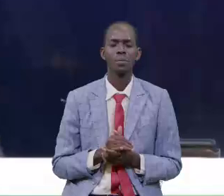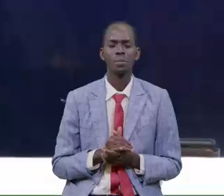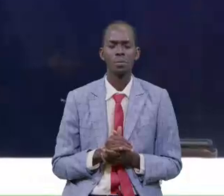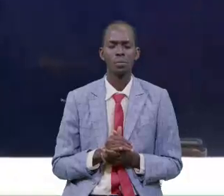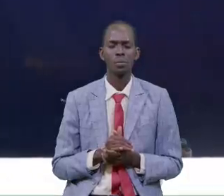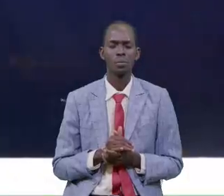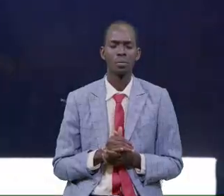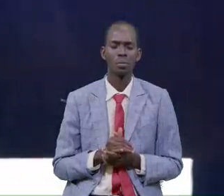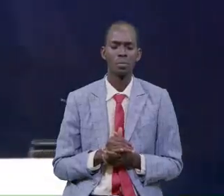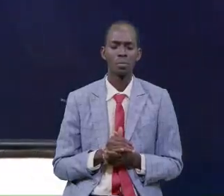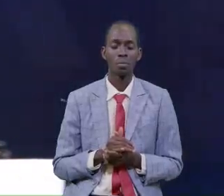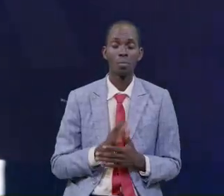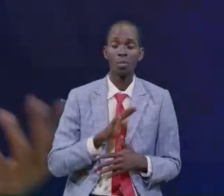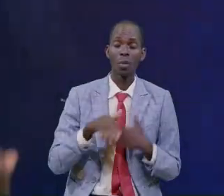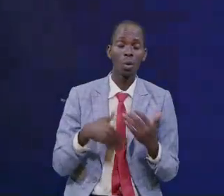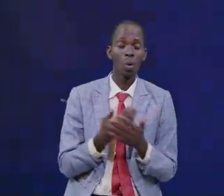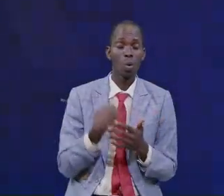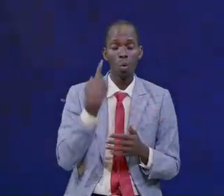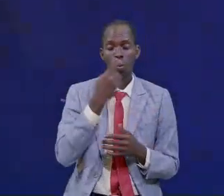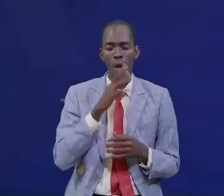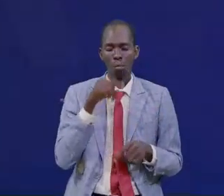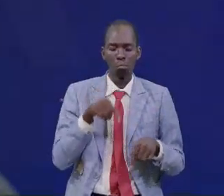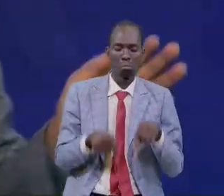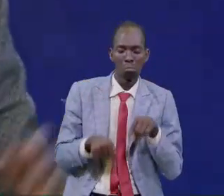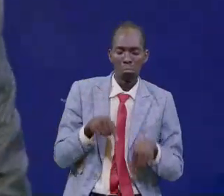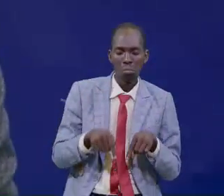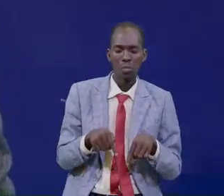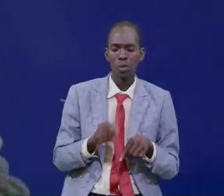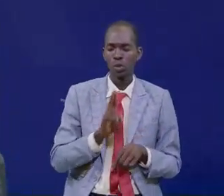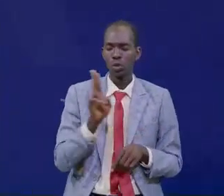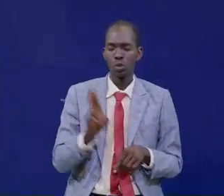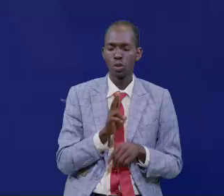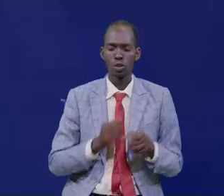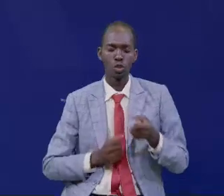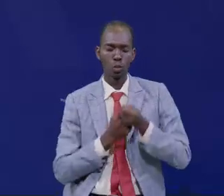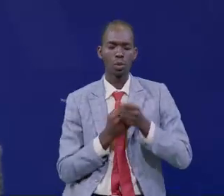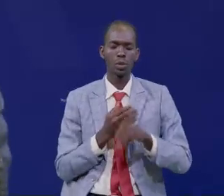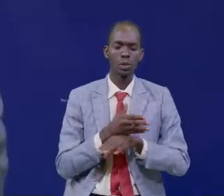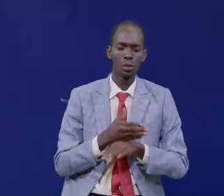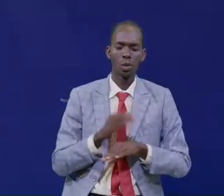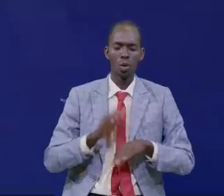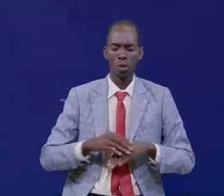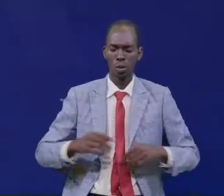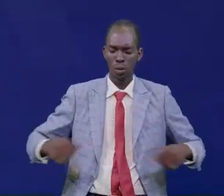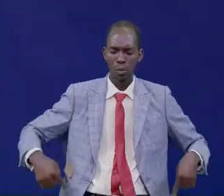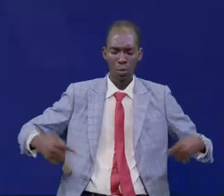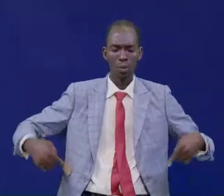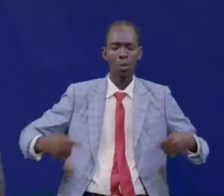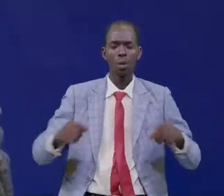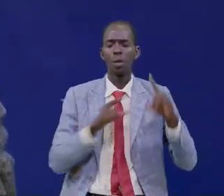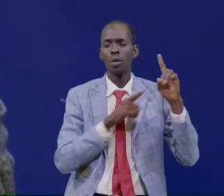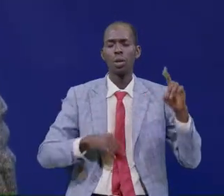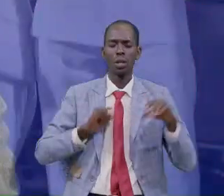This one live on crutches, on wheelchair, I send forth your healing and